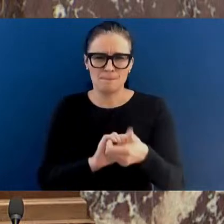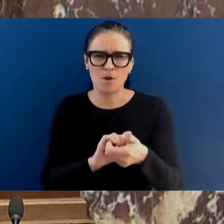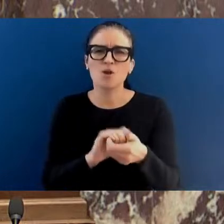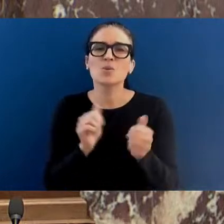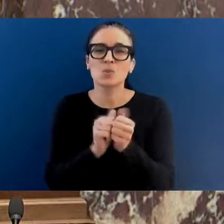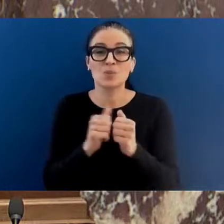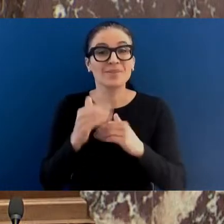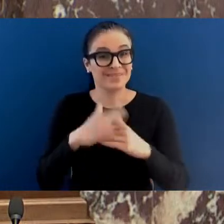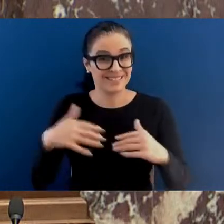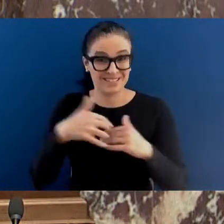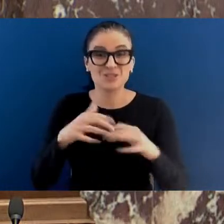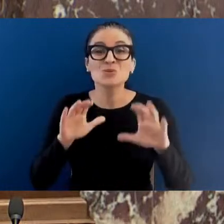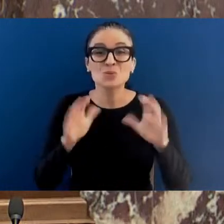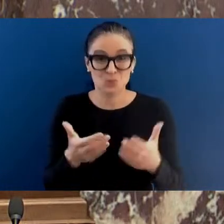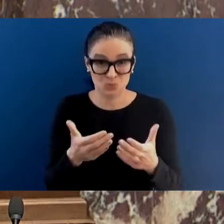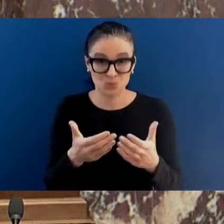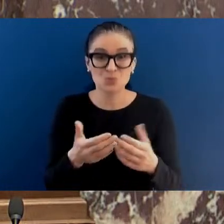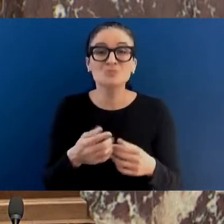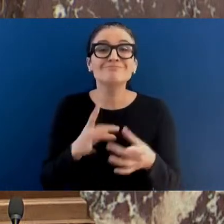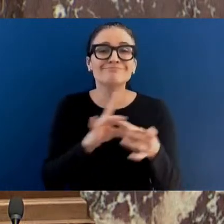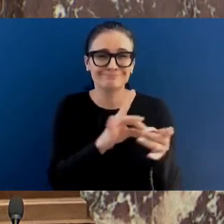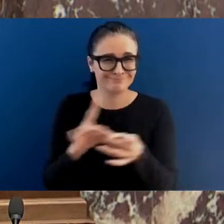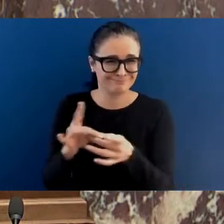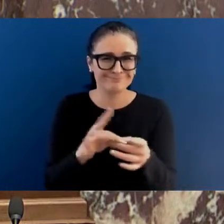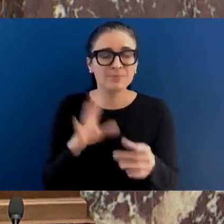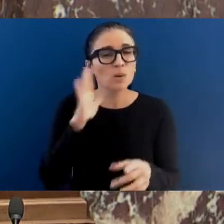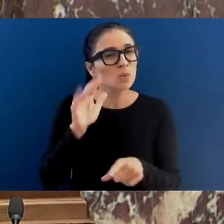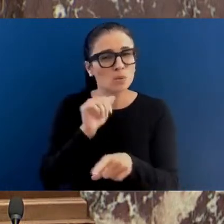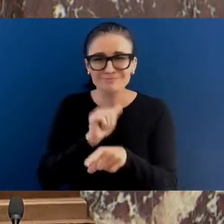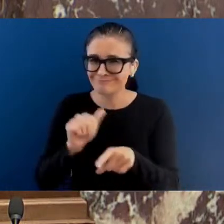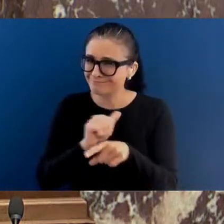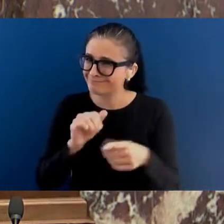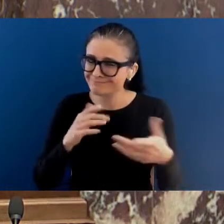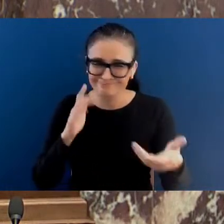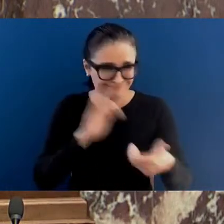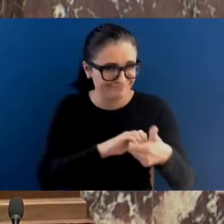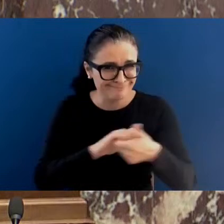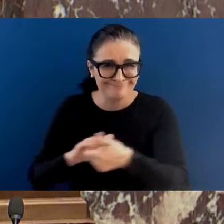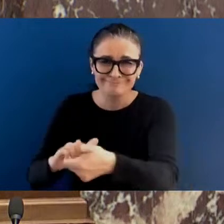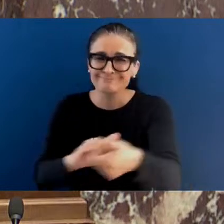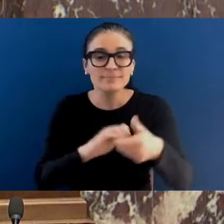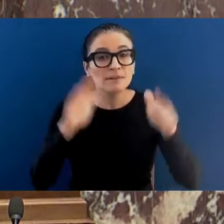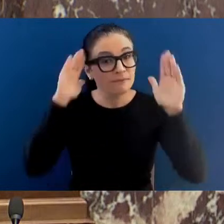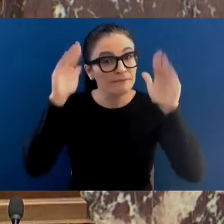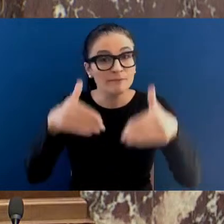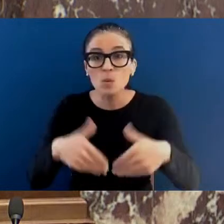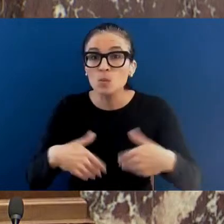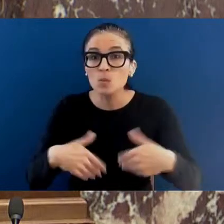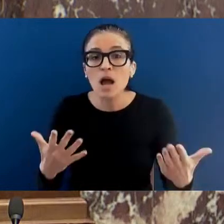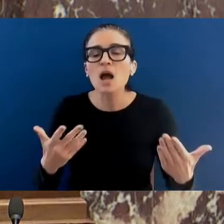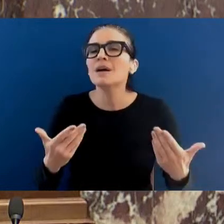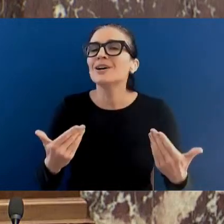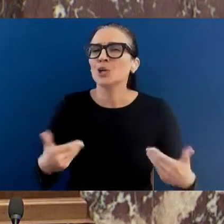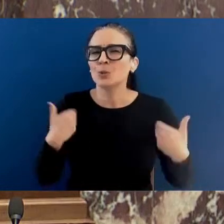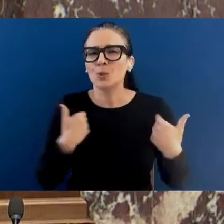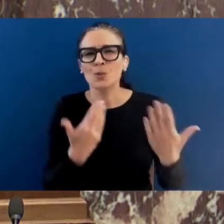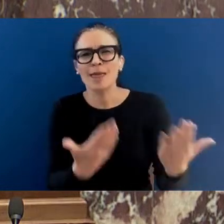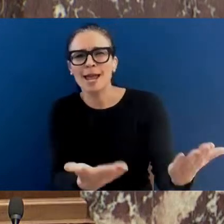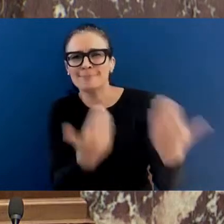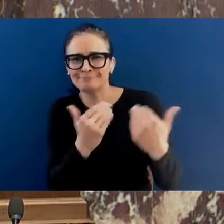to work closely together to collectively focus on youth in sports and community relations.